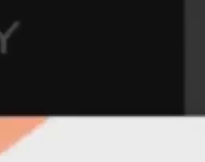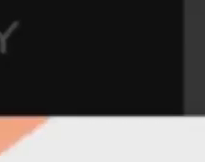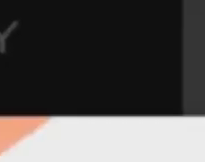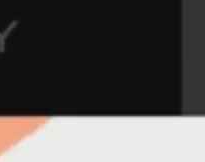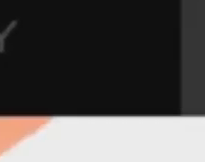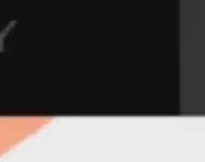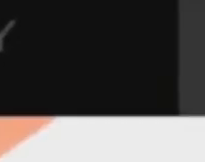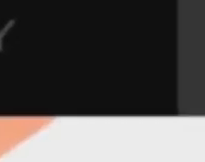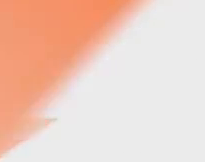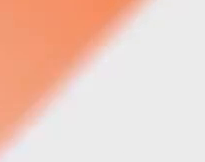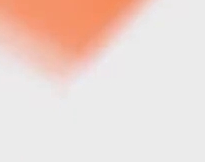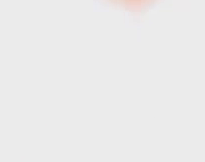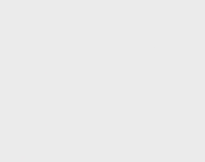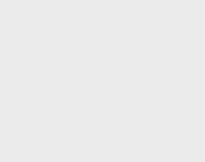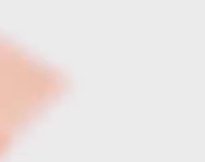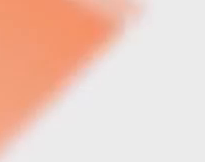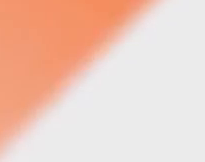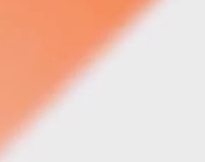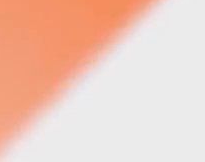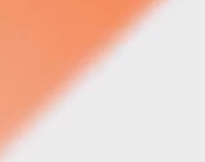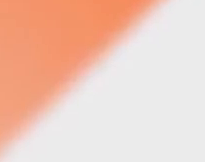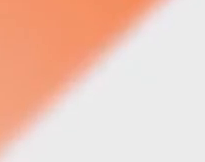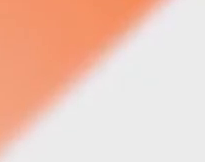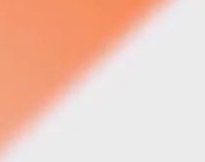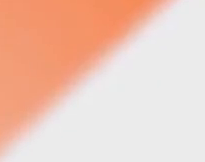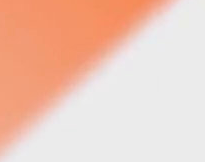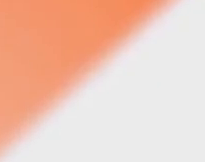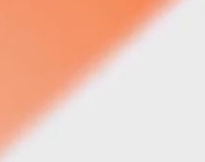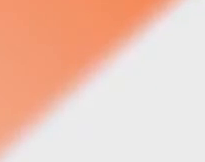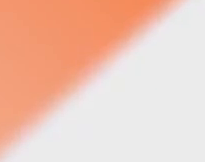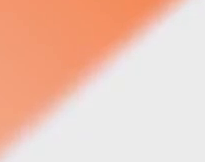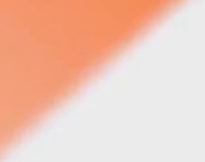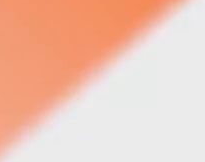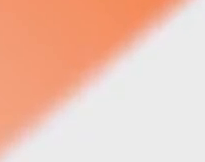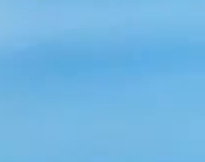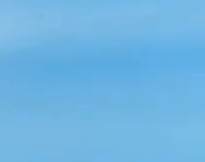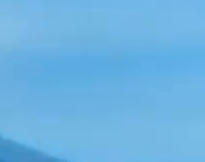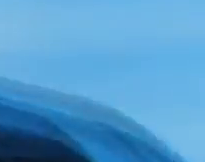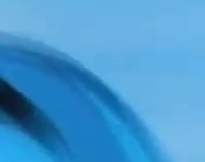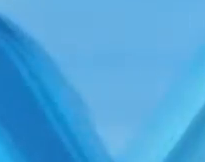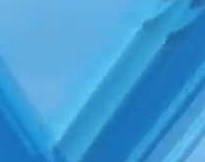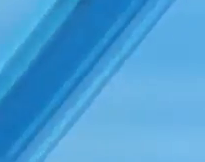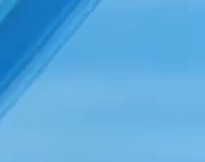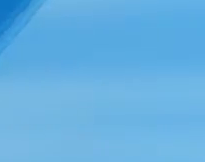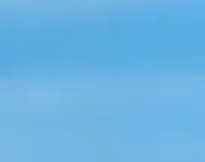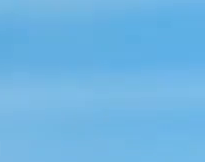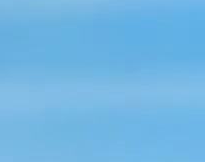Safaricom line. Angaza Music. Baraka Mkononi.